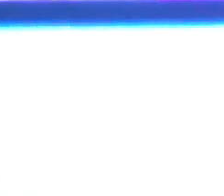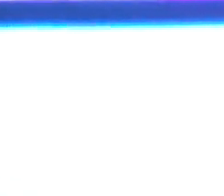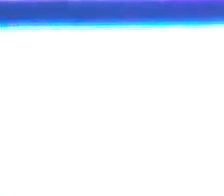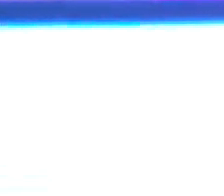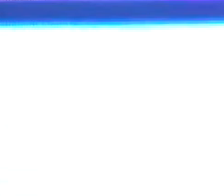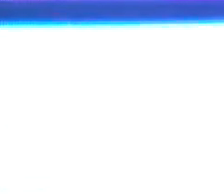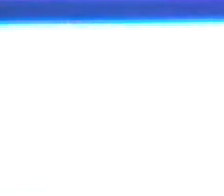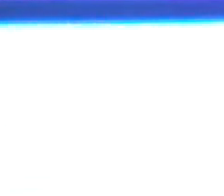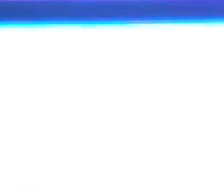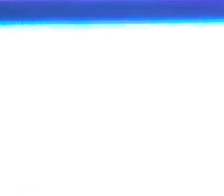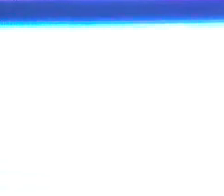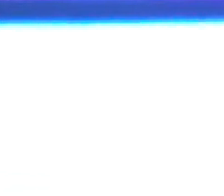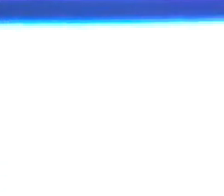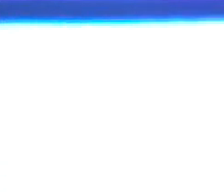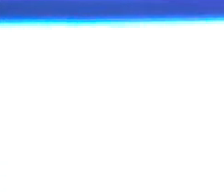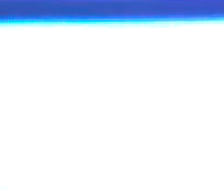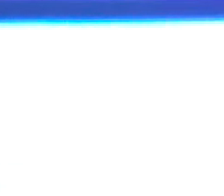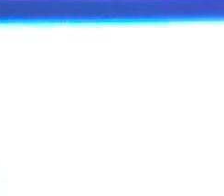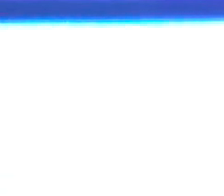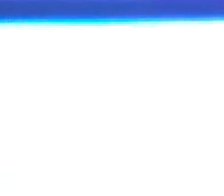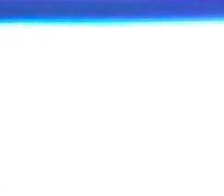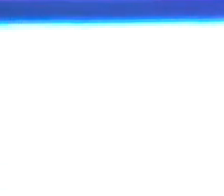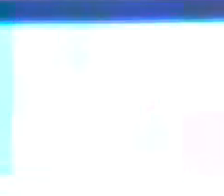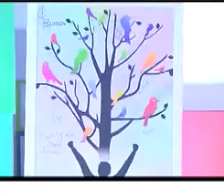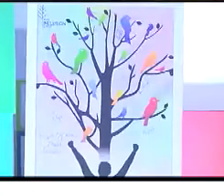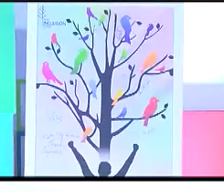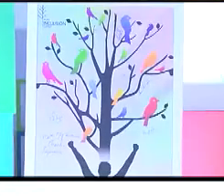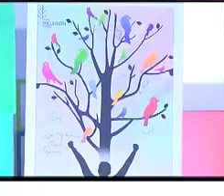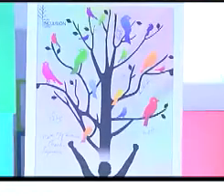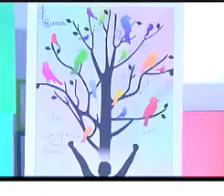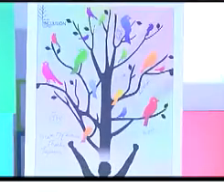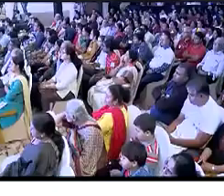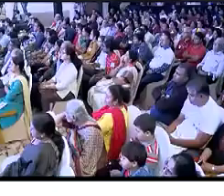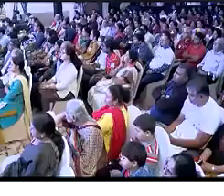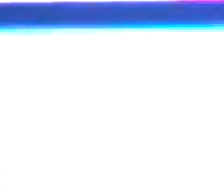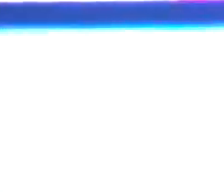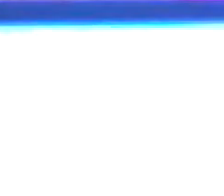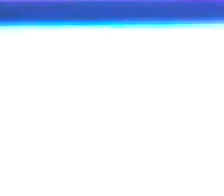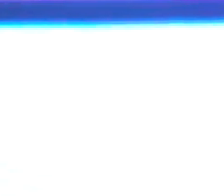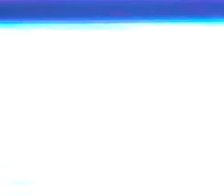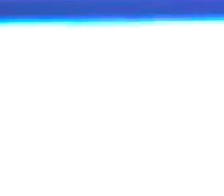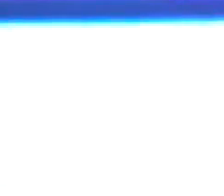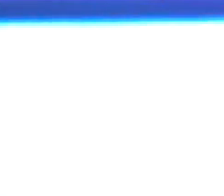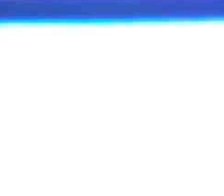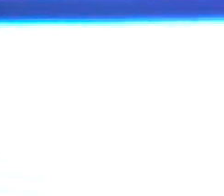everybody's heart. Oh, in the silent